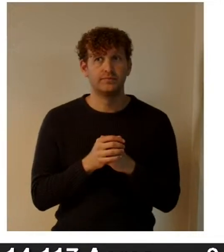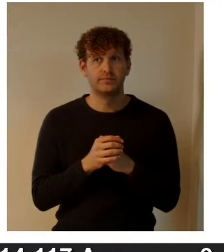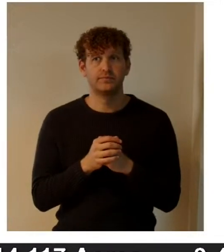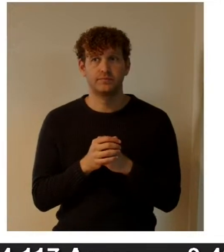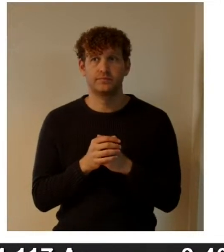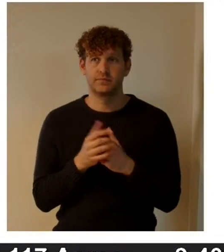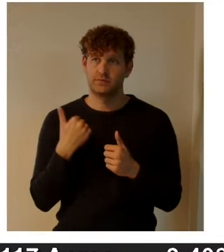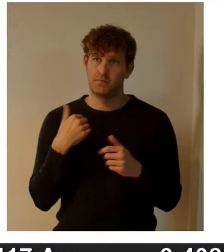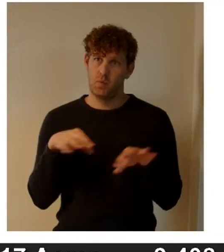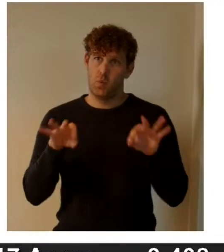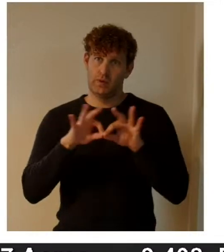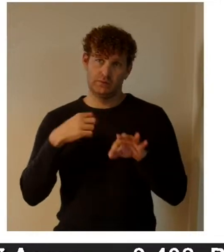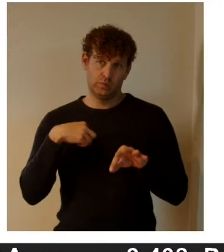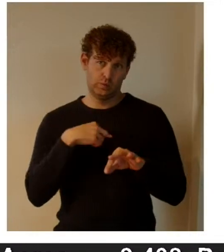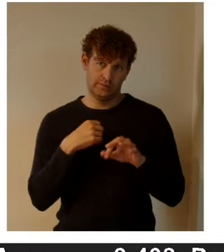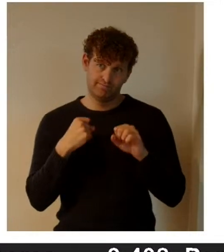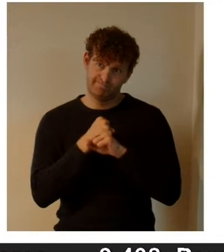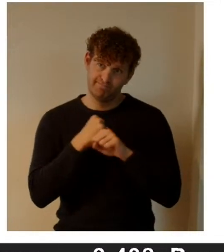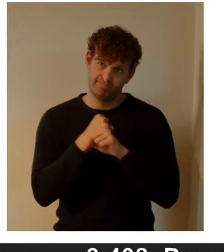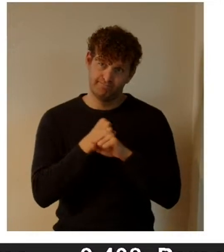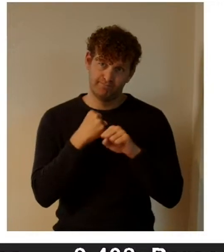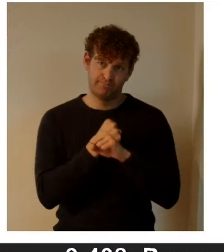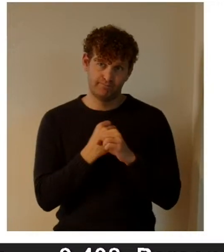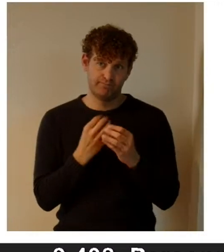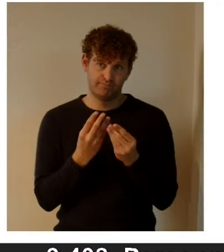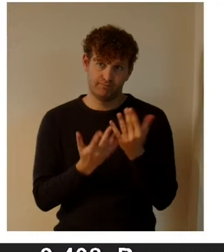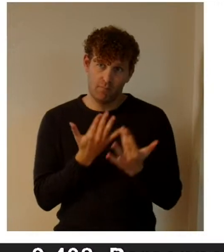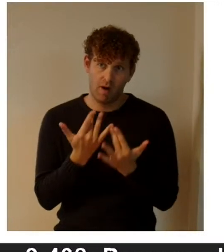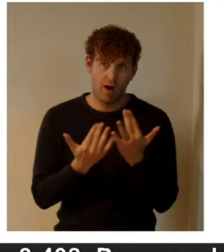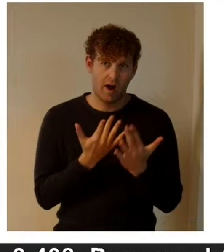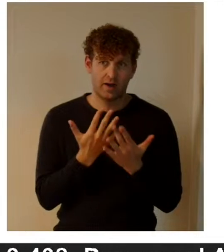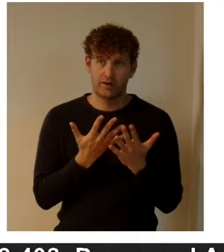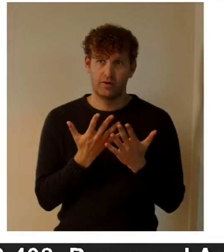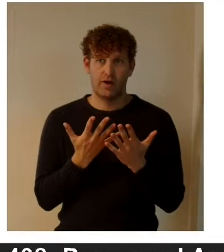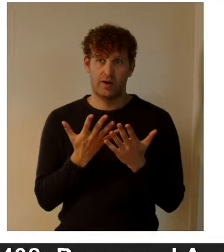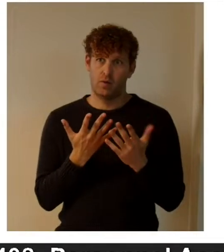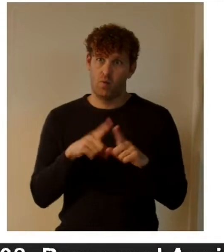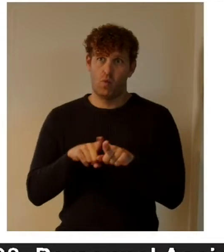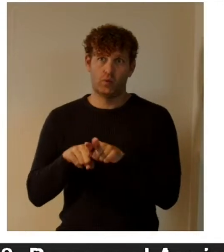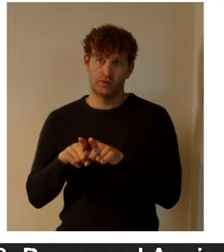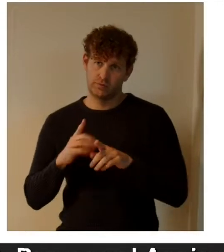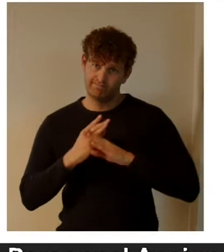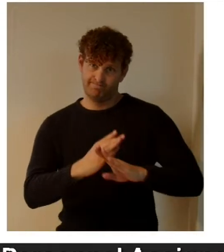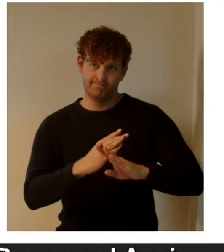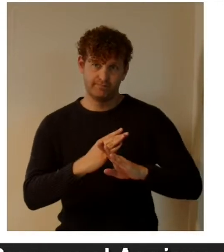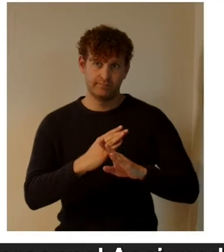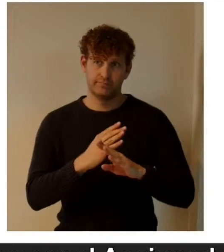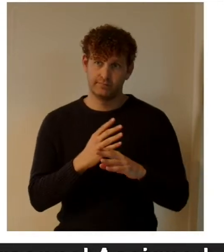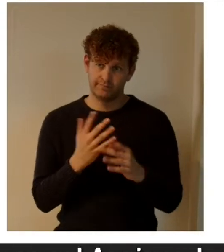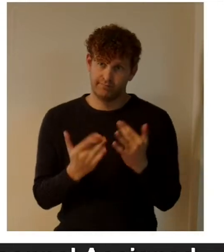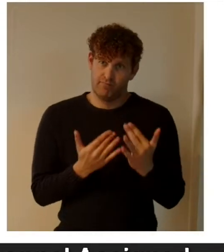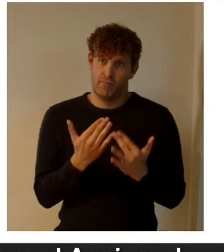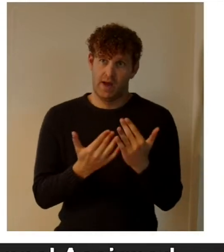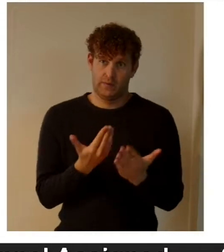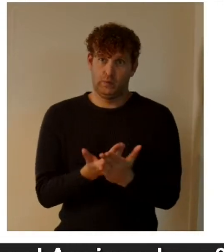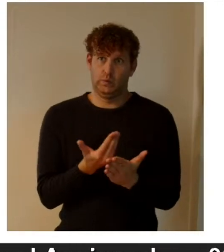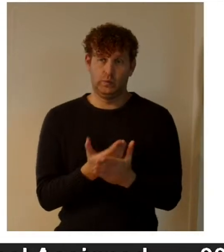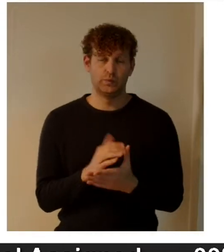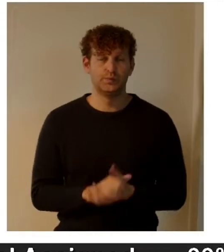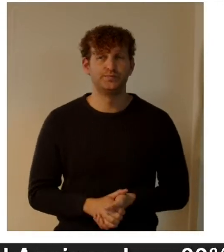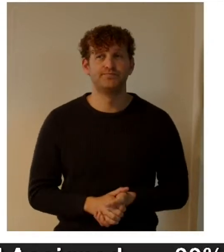fires and also preventing any new fires. Thank you for taking it seriously. Thank you.